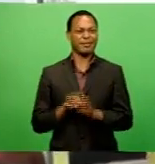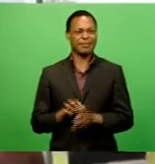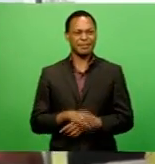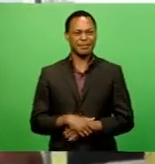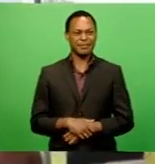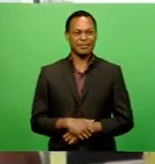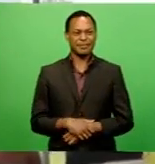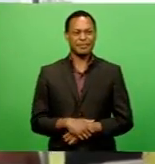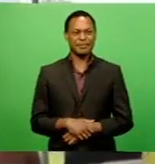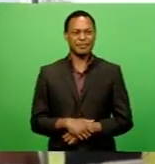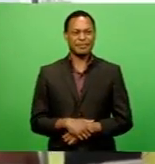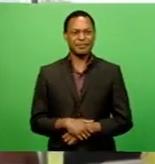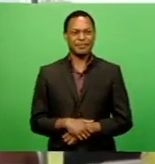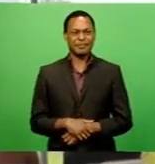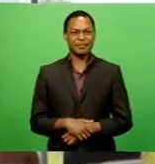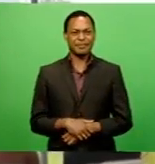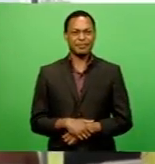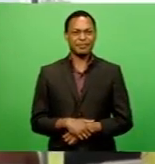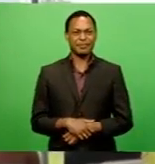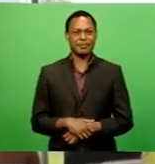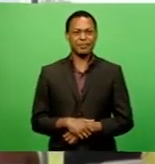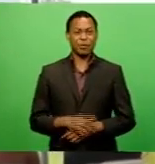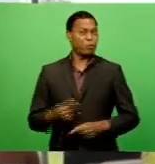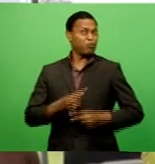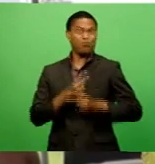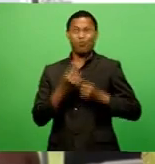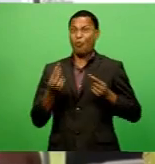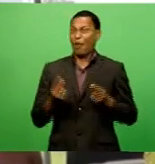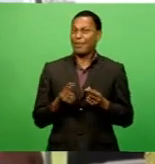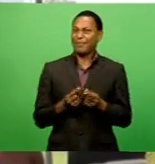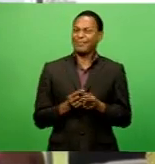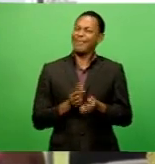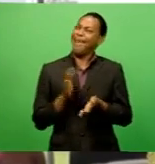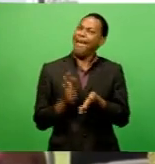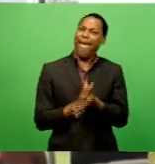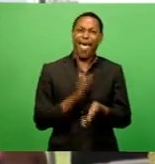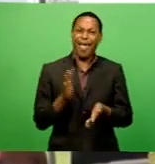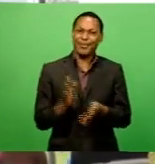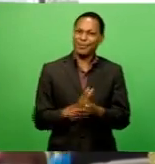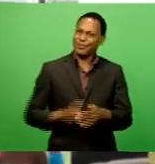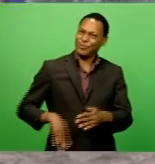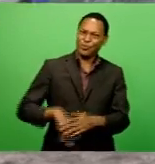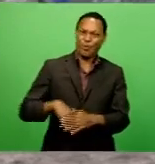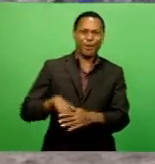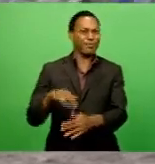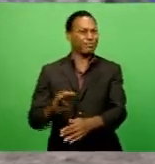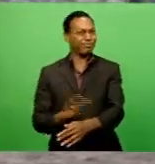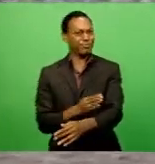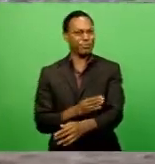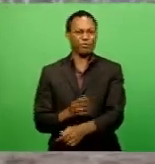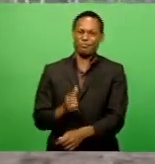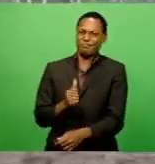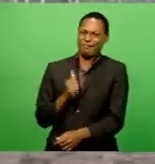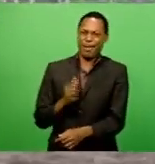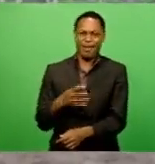It's a great pleasure to see beach soccer back in the country. We